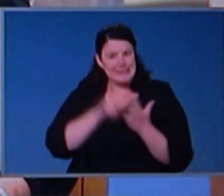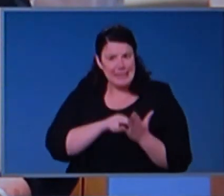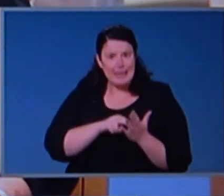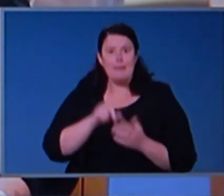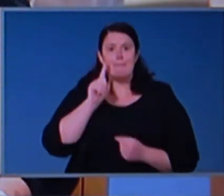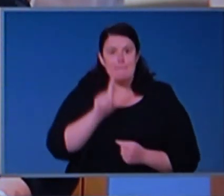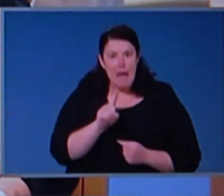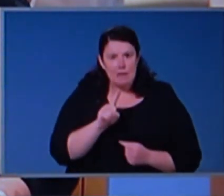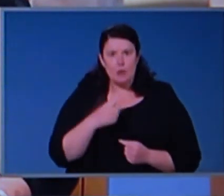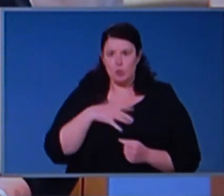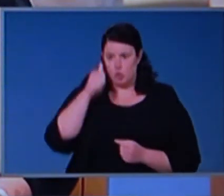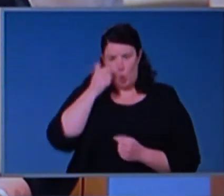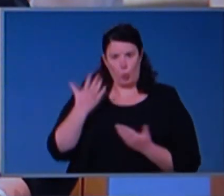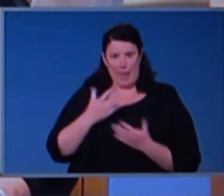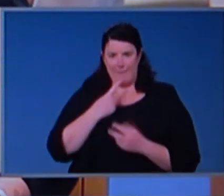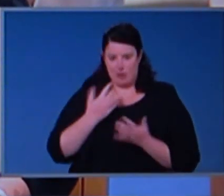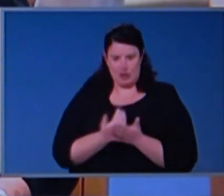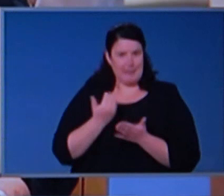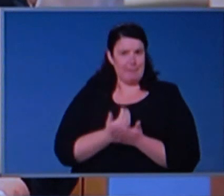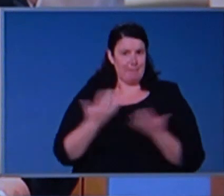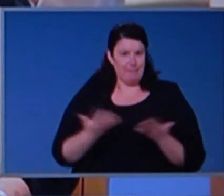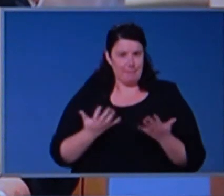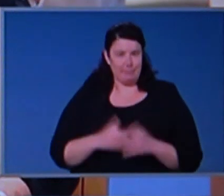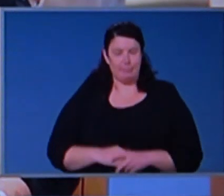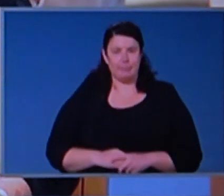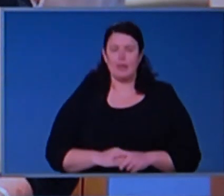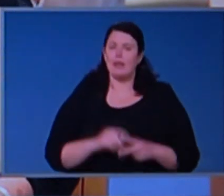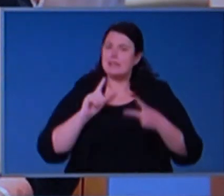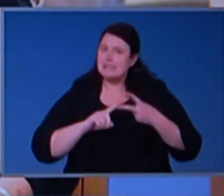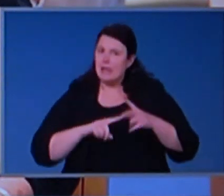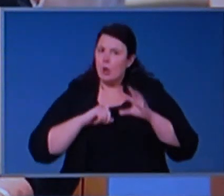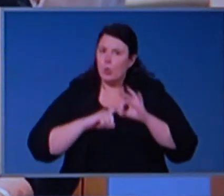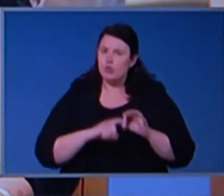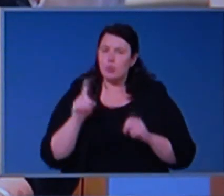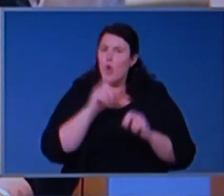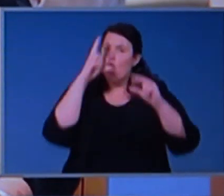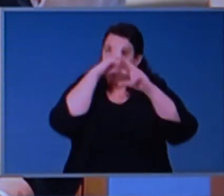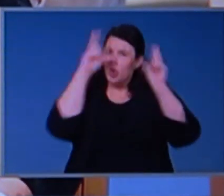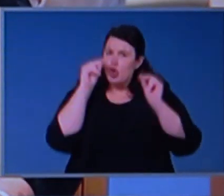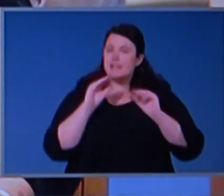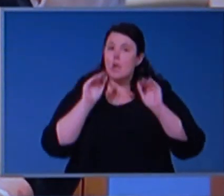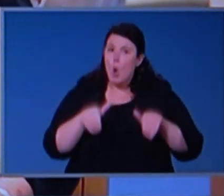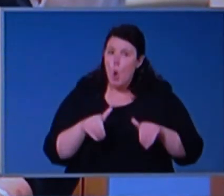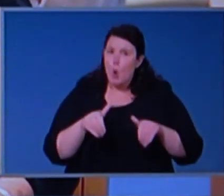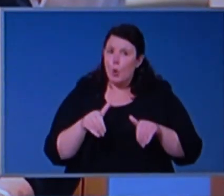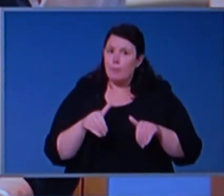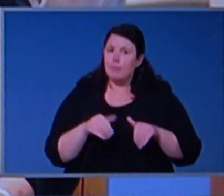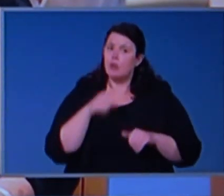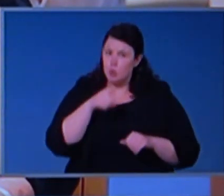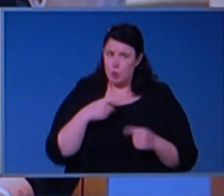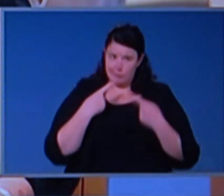on the nursing homes, what is the problem here of getting cooperation? Because you sent a very